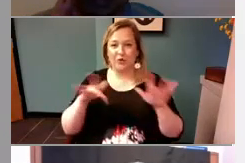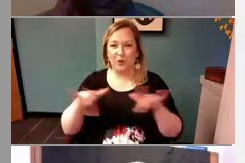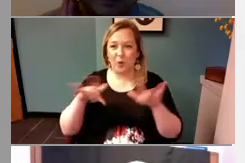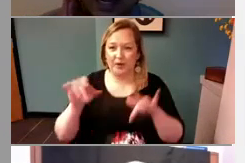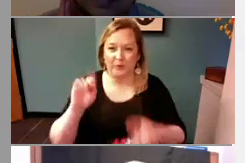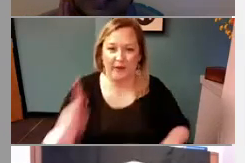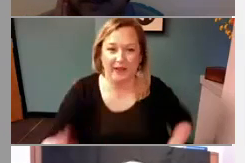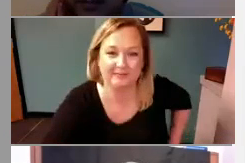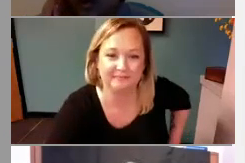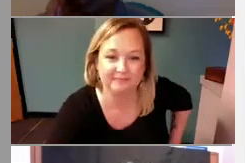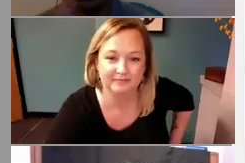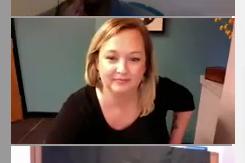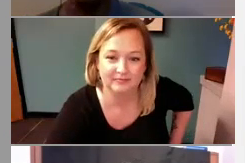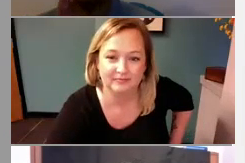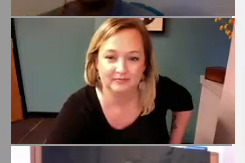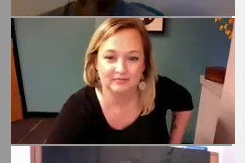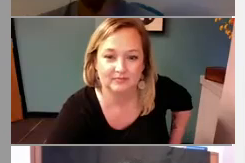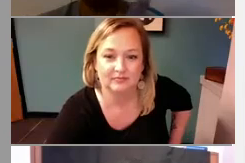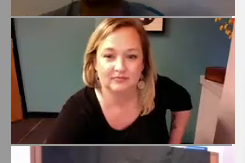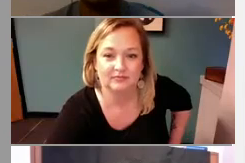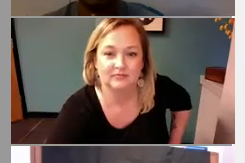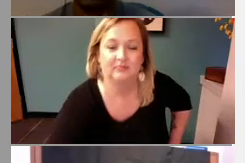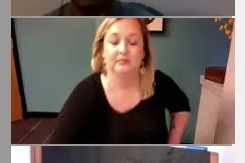Okay, so last time we talked about